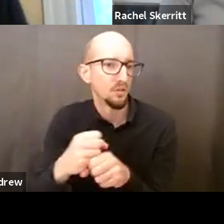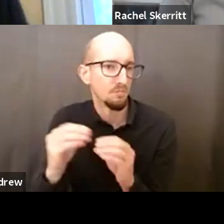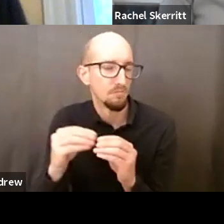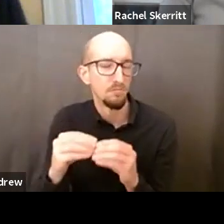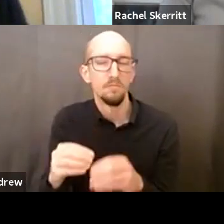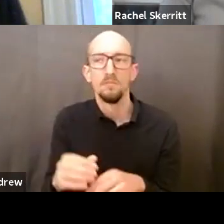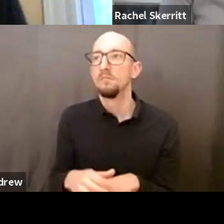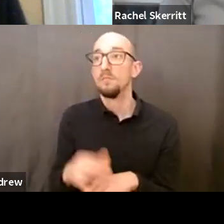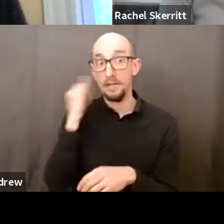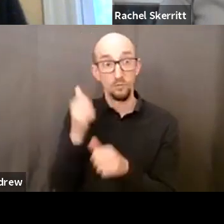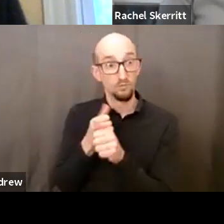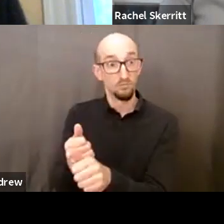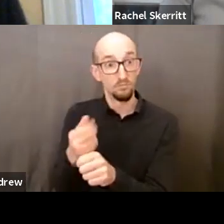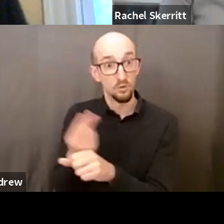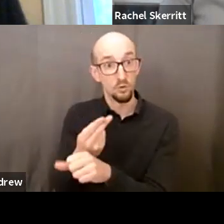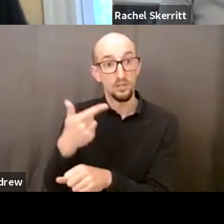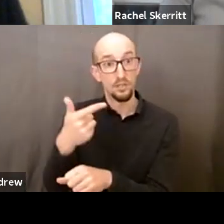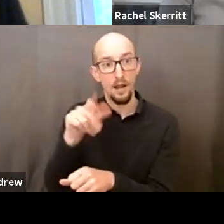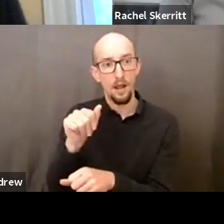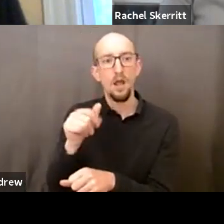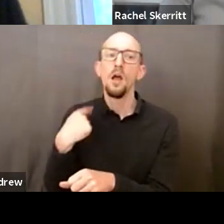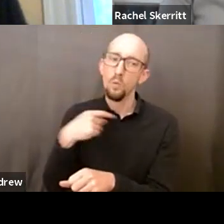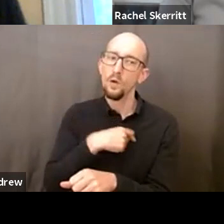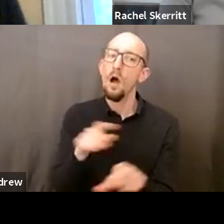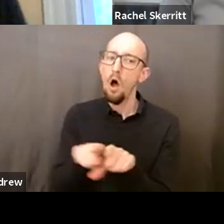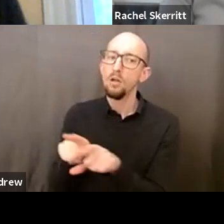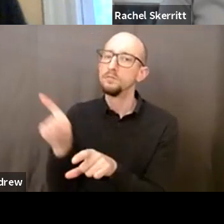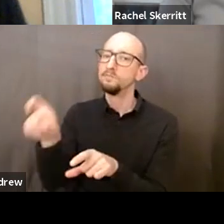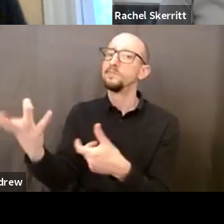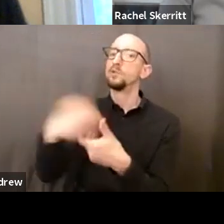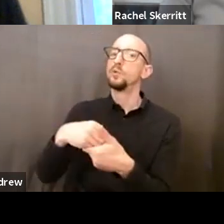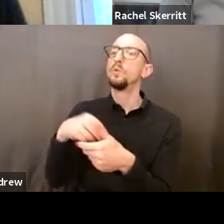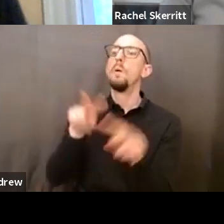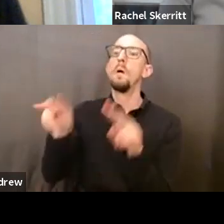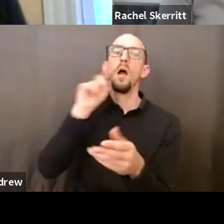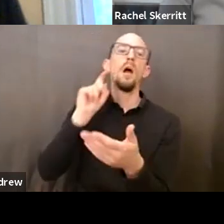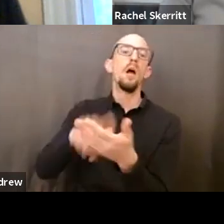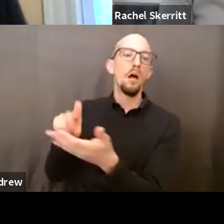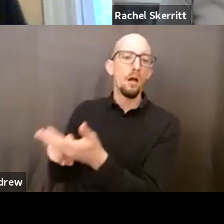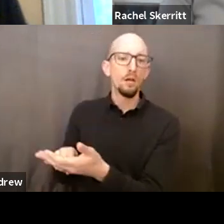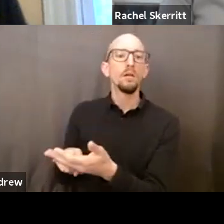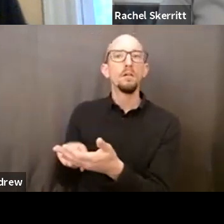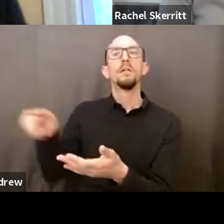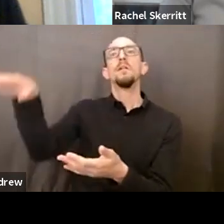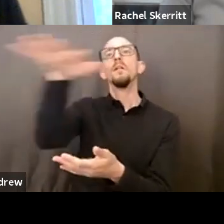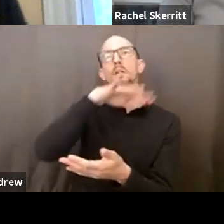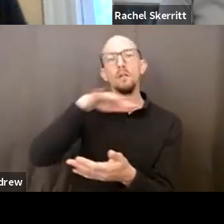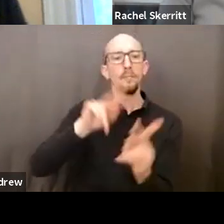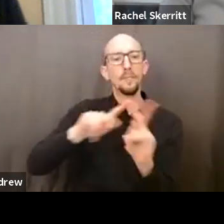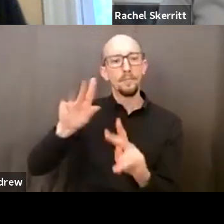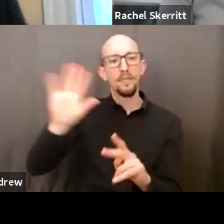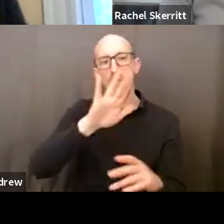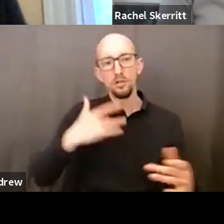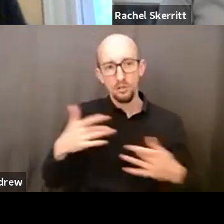least have taken into consideration all of the concerns that have been raised about